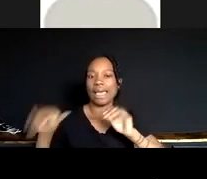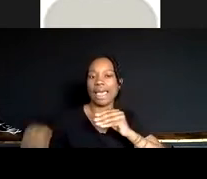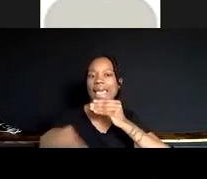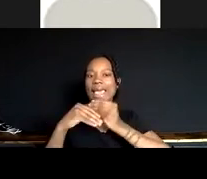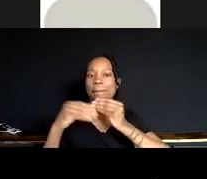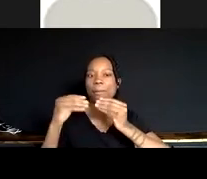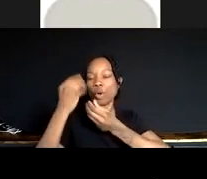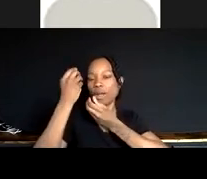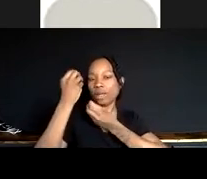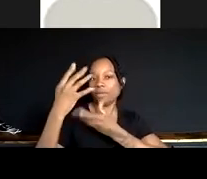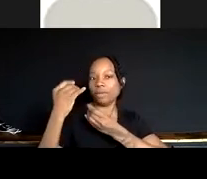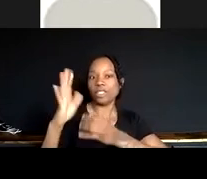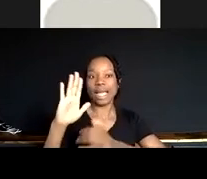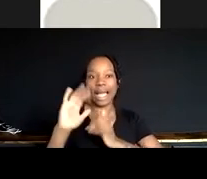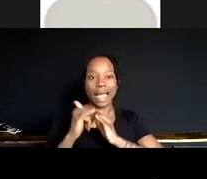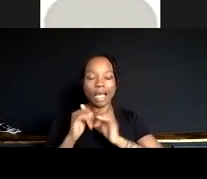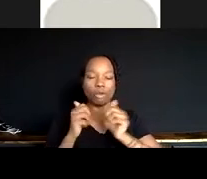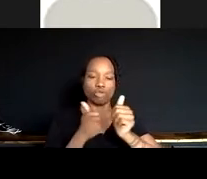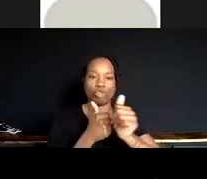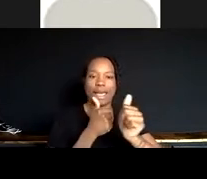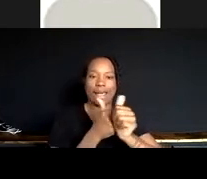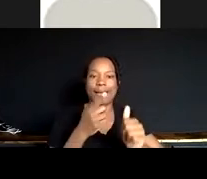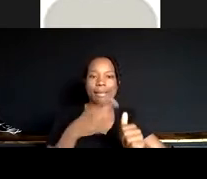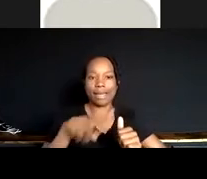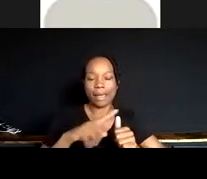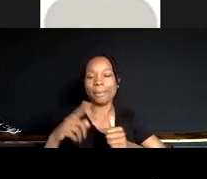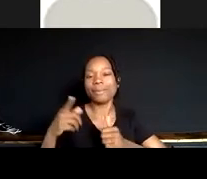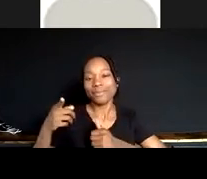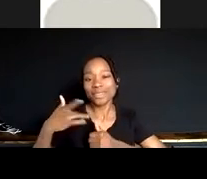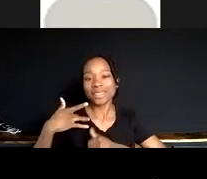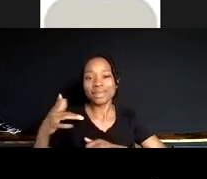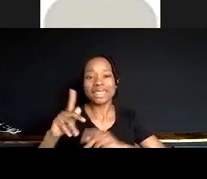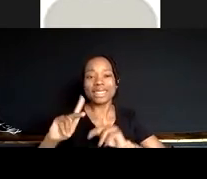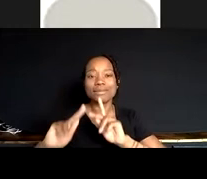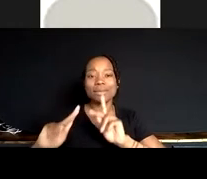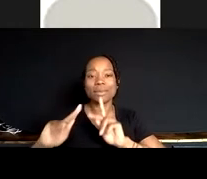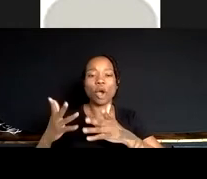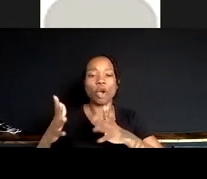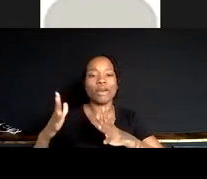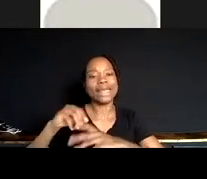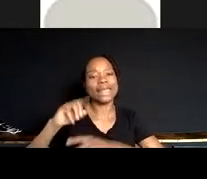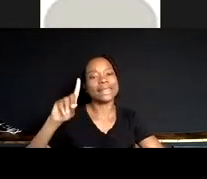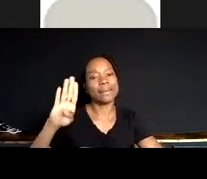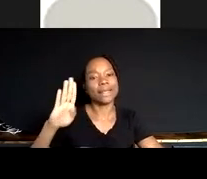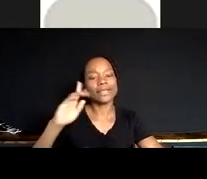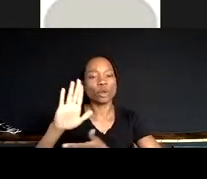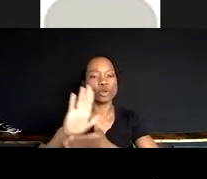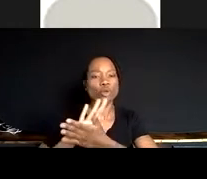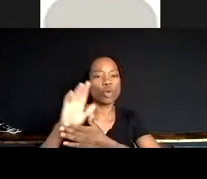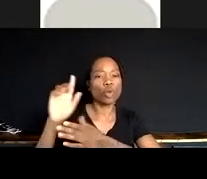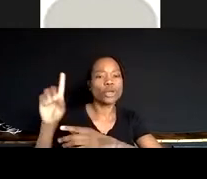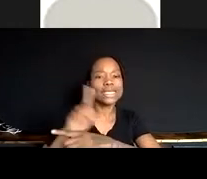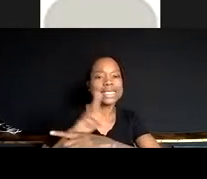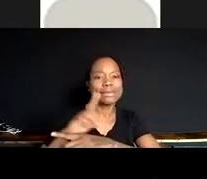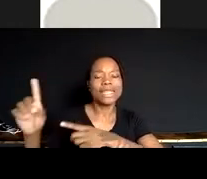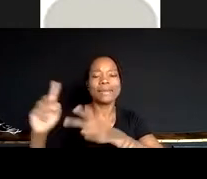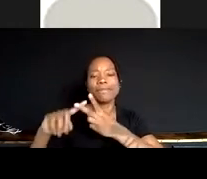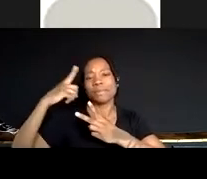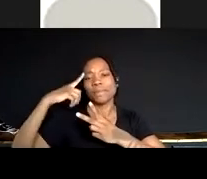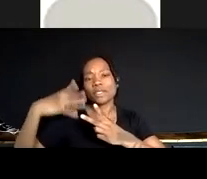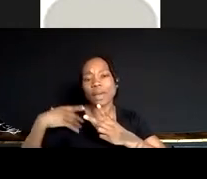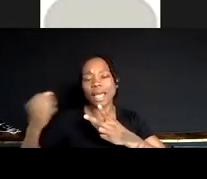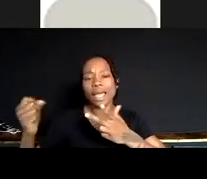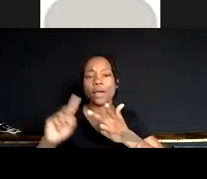are already likely to be in databases of school discipline, of mental health, of juvenile justice, of foster